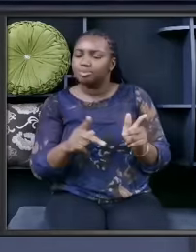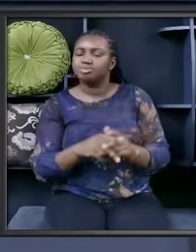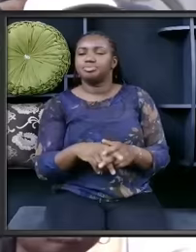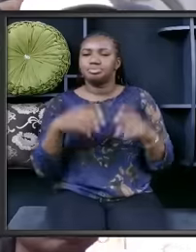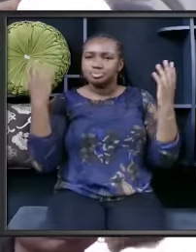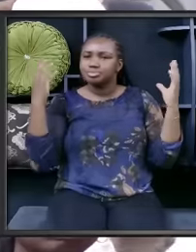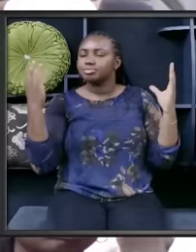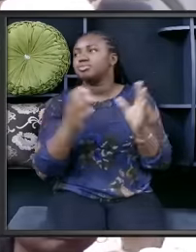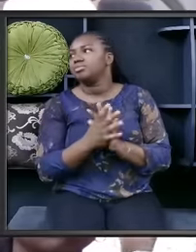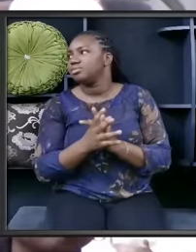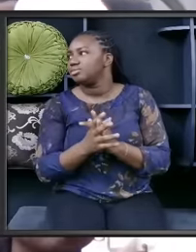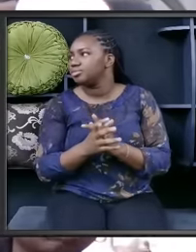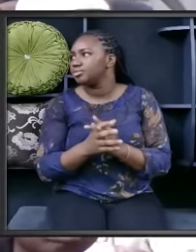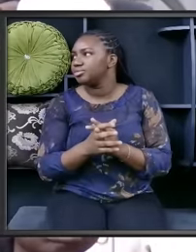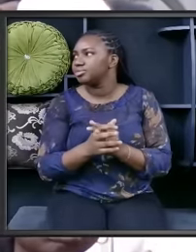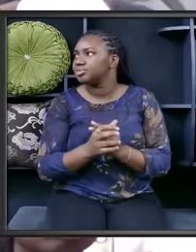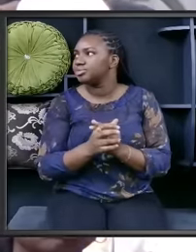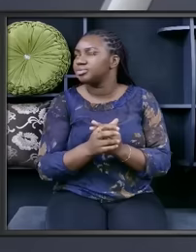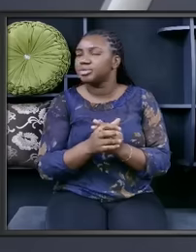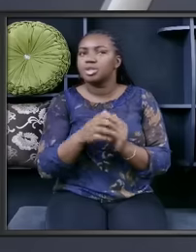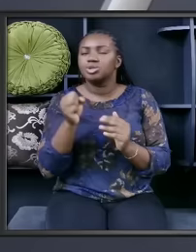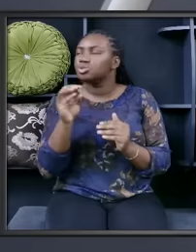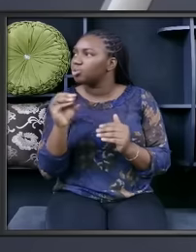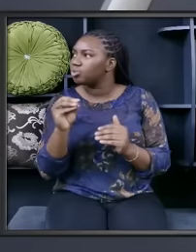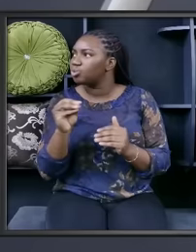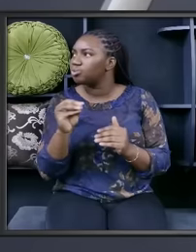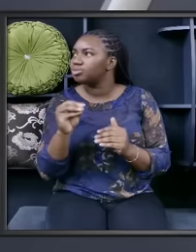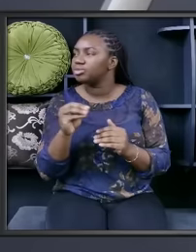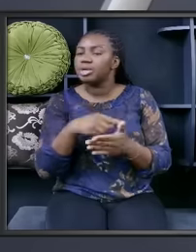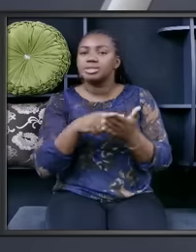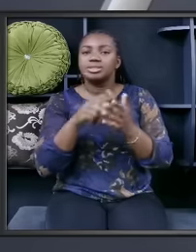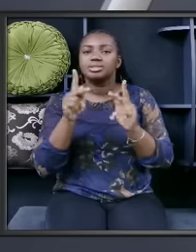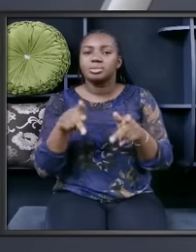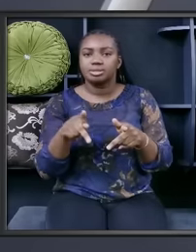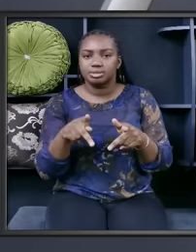Mm-hmm. And so, then this person,